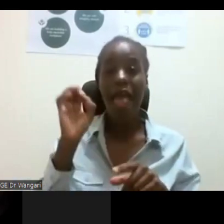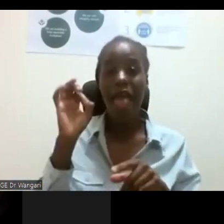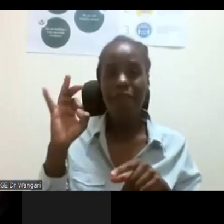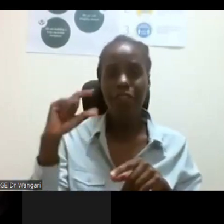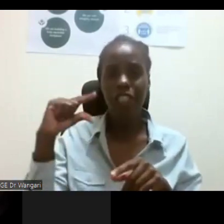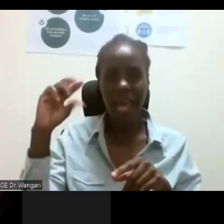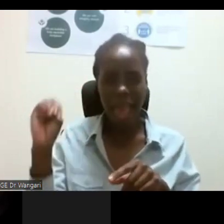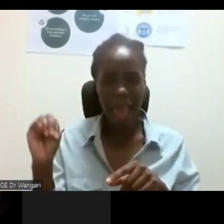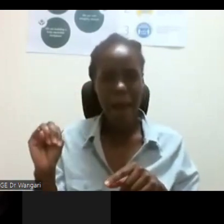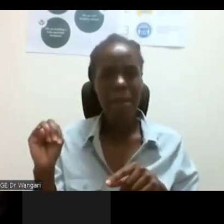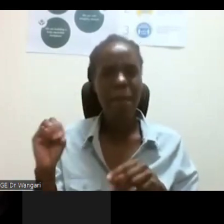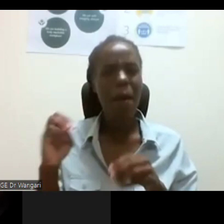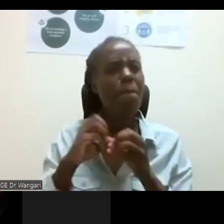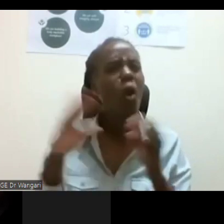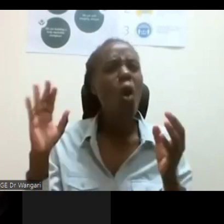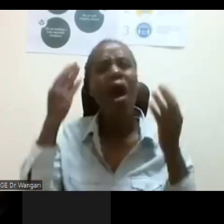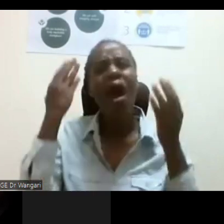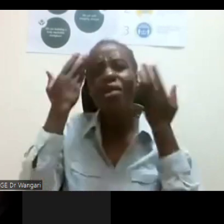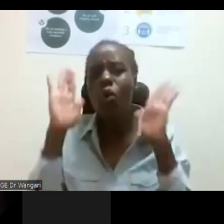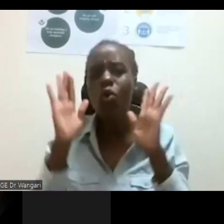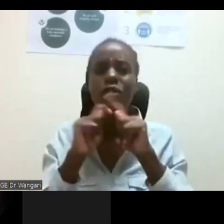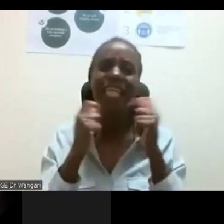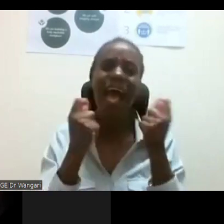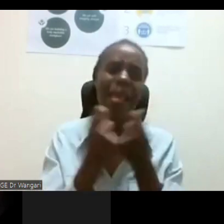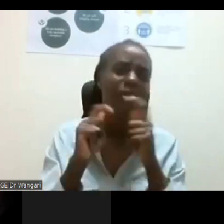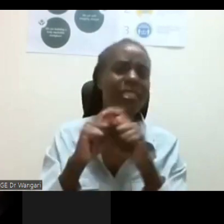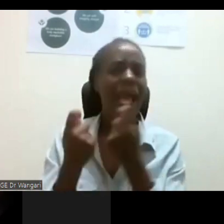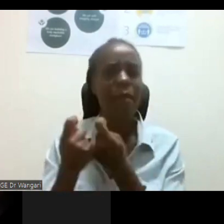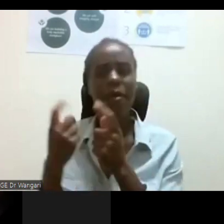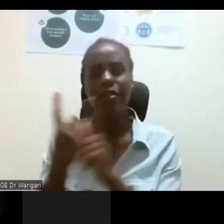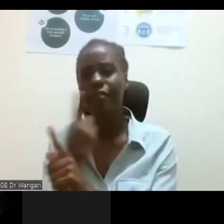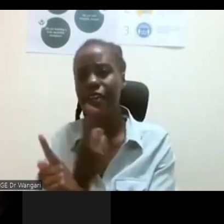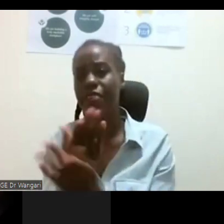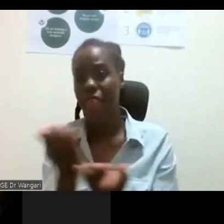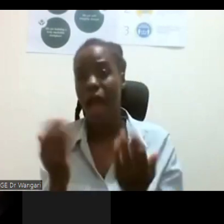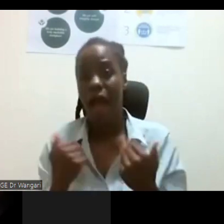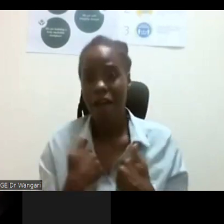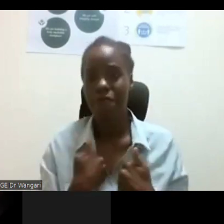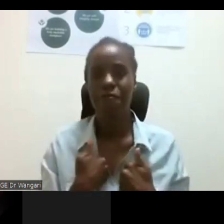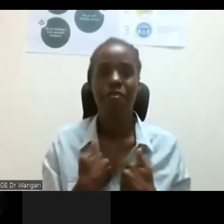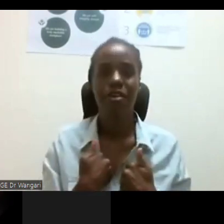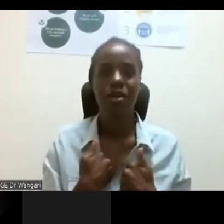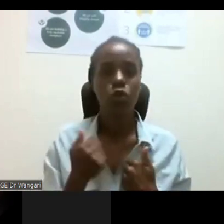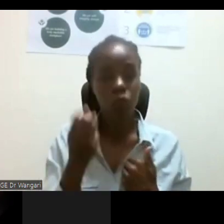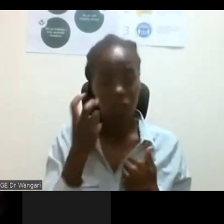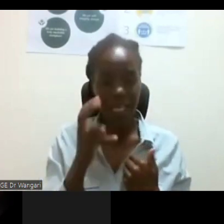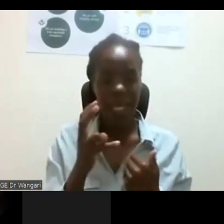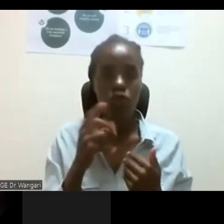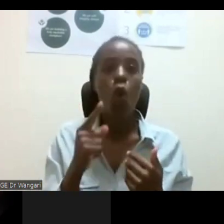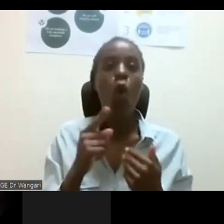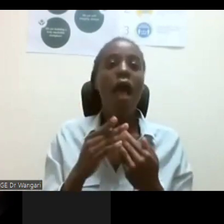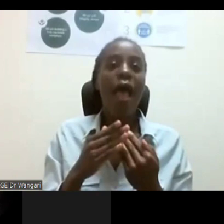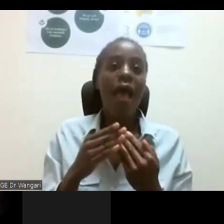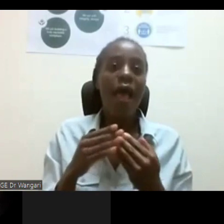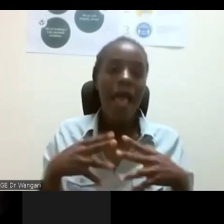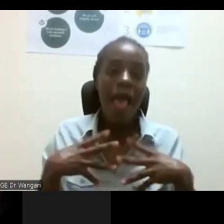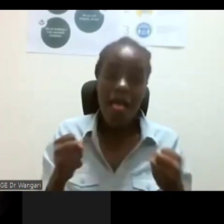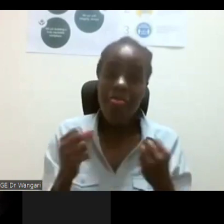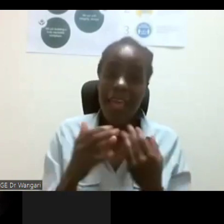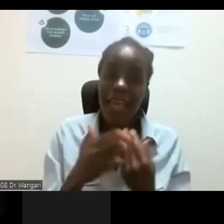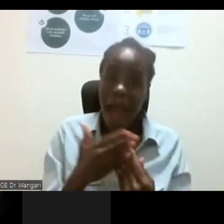even don't know the type of female genital mutilation. Healthcare providers should be brought or